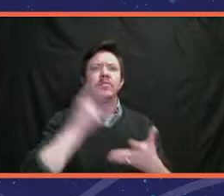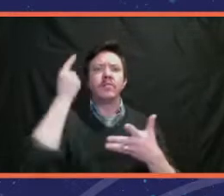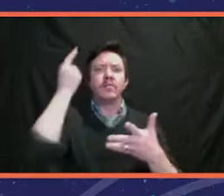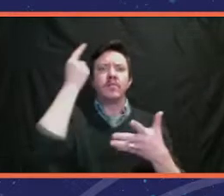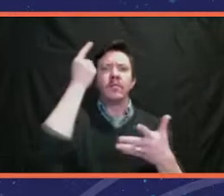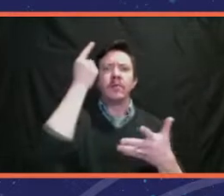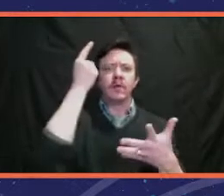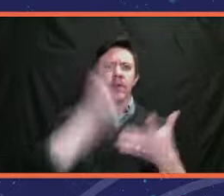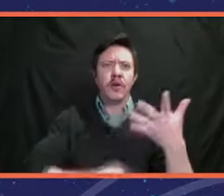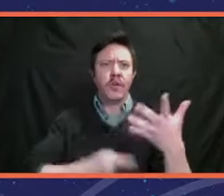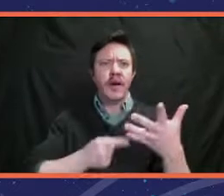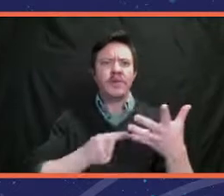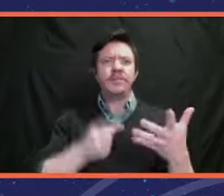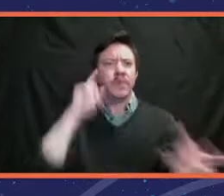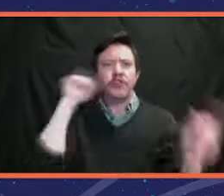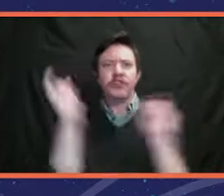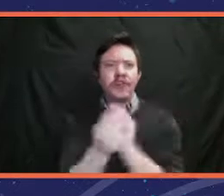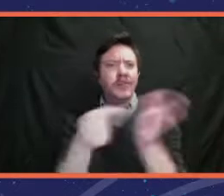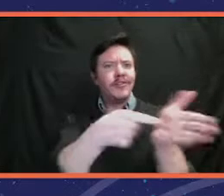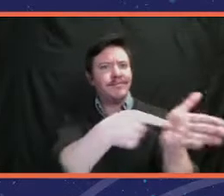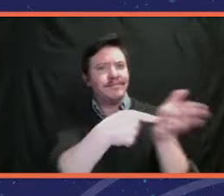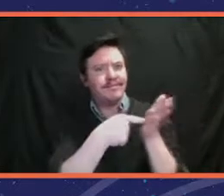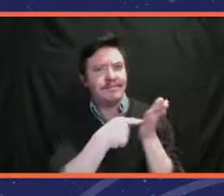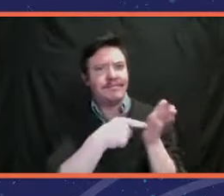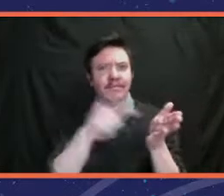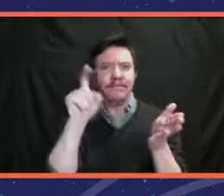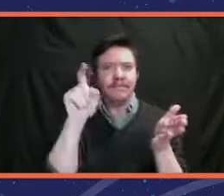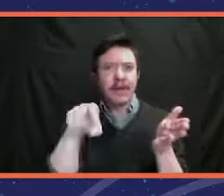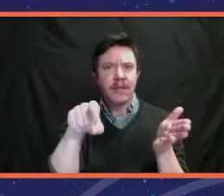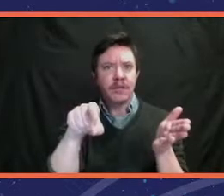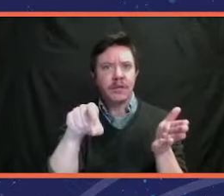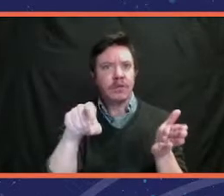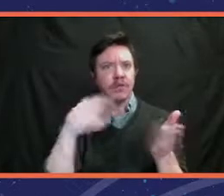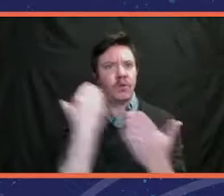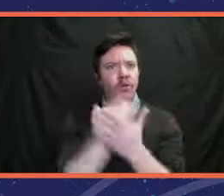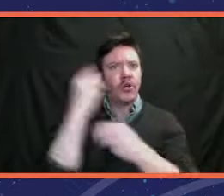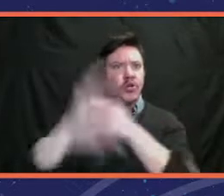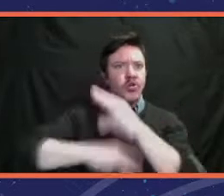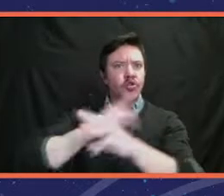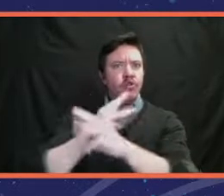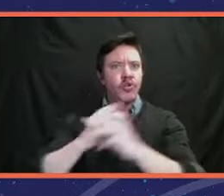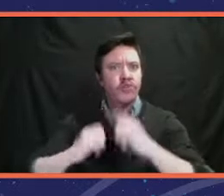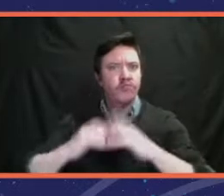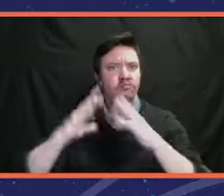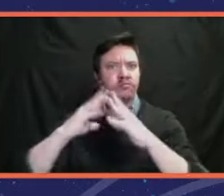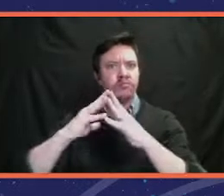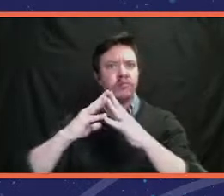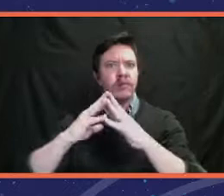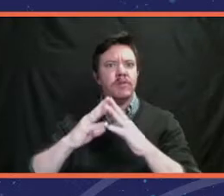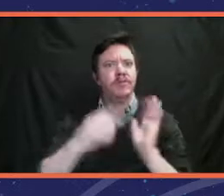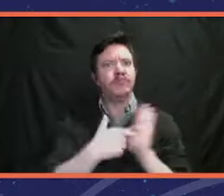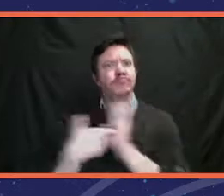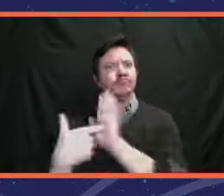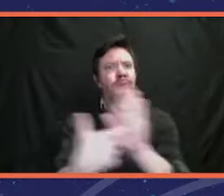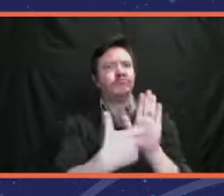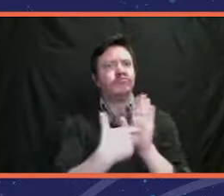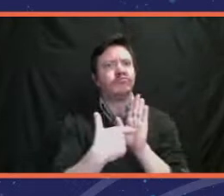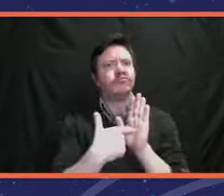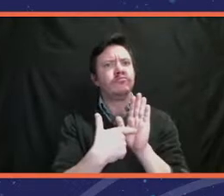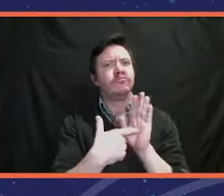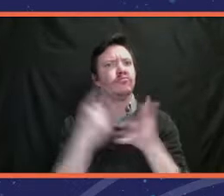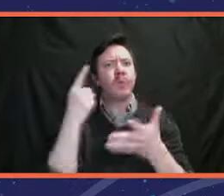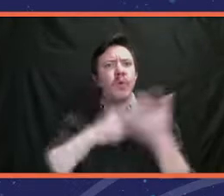change in order for this new world to be possible. You showed us a little bit about it, but what needs to change?